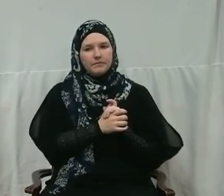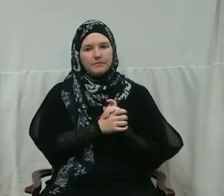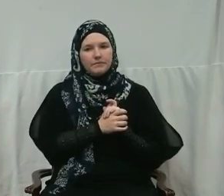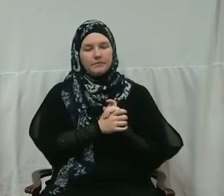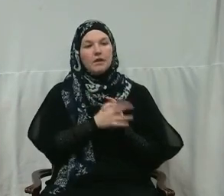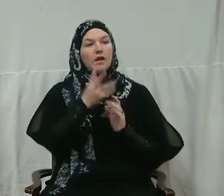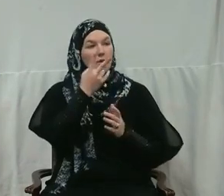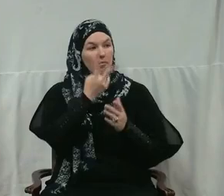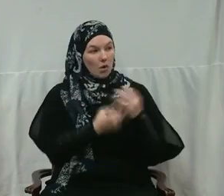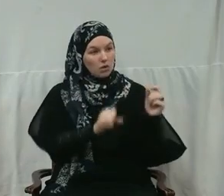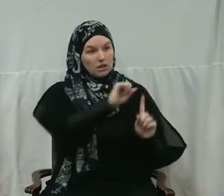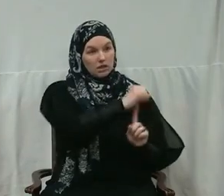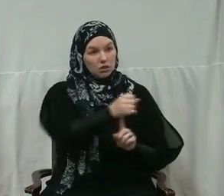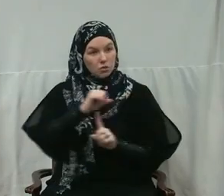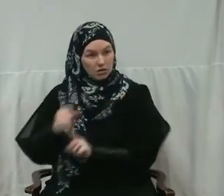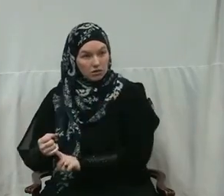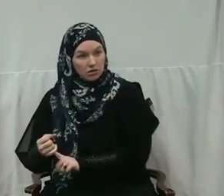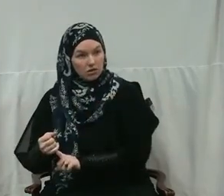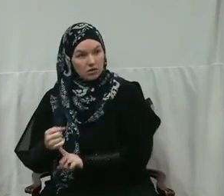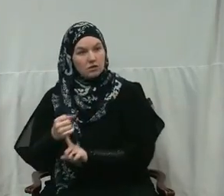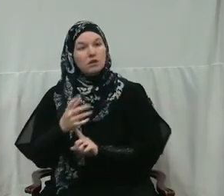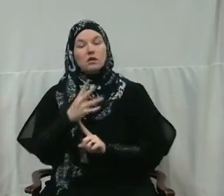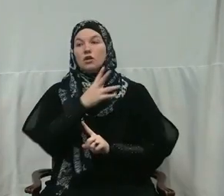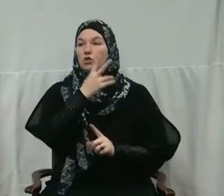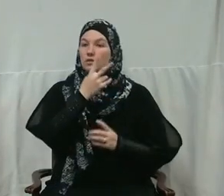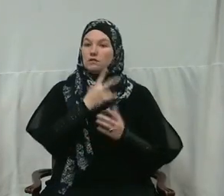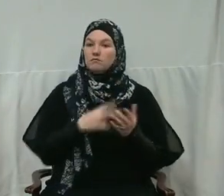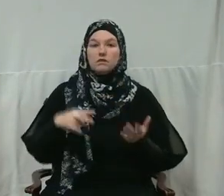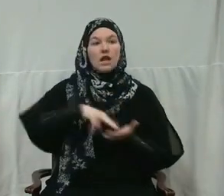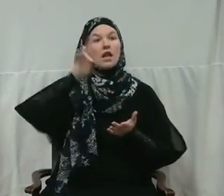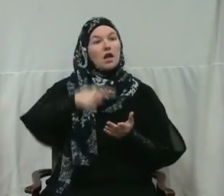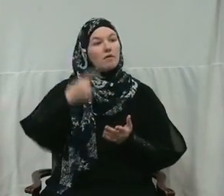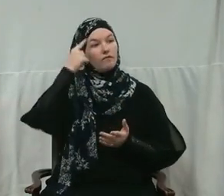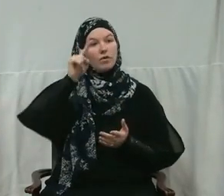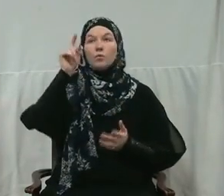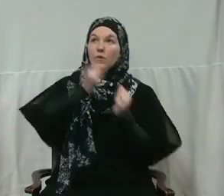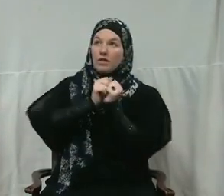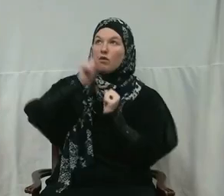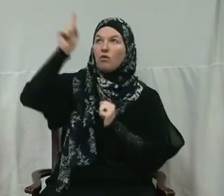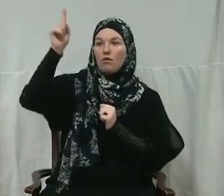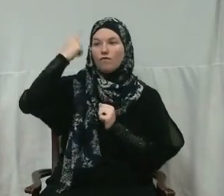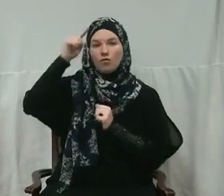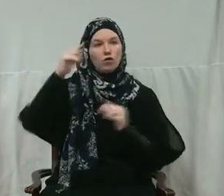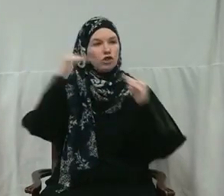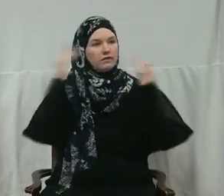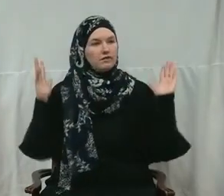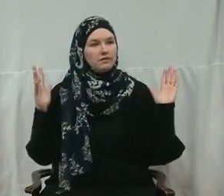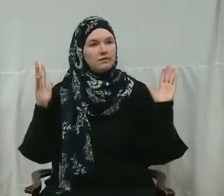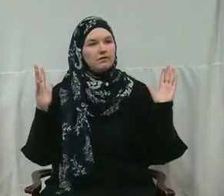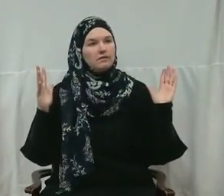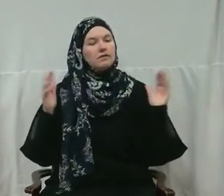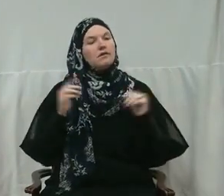So in both cases you're standing for Allah for justice in both cases, and that is